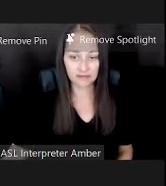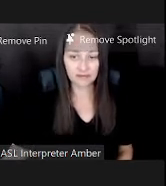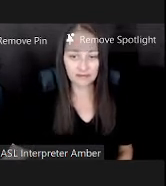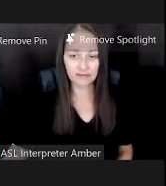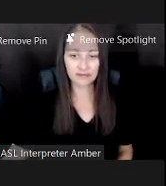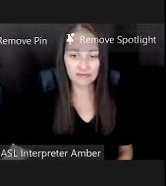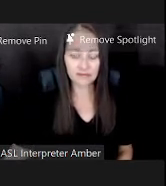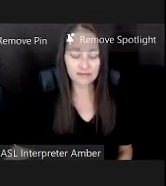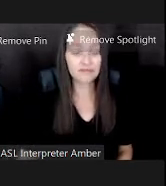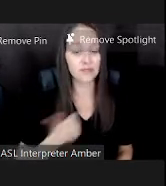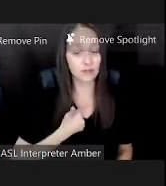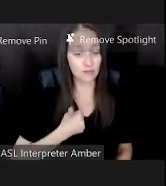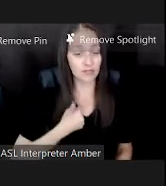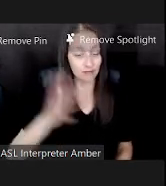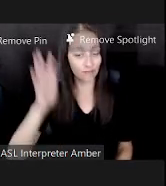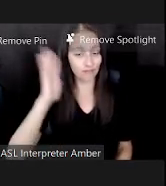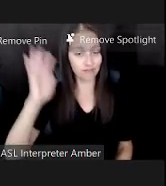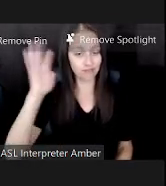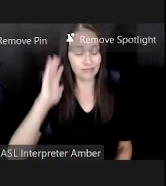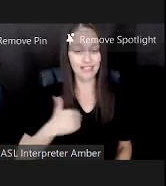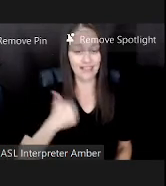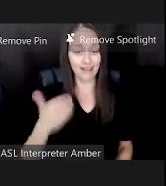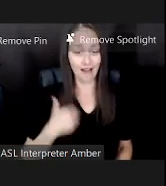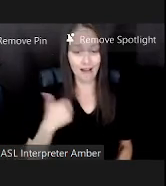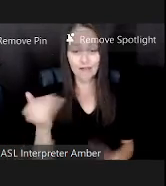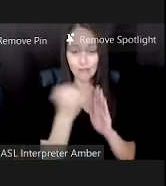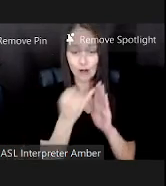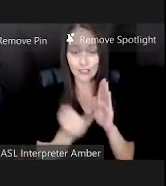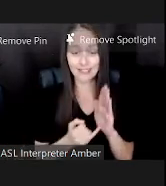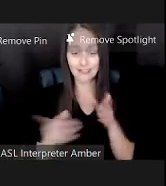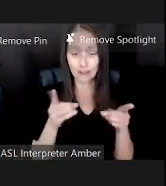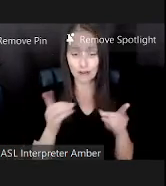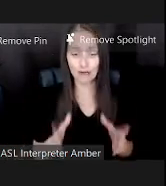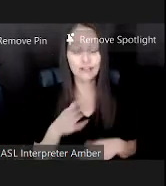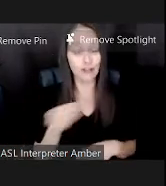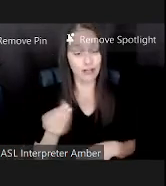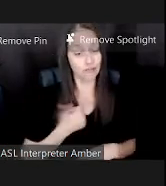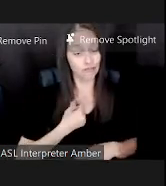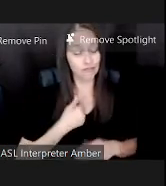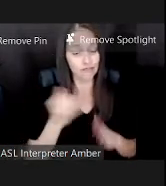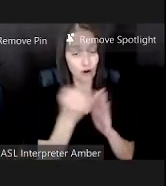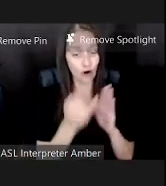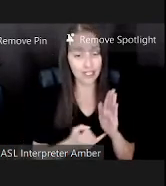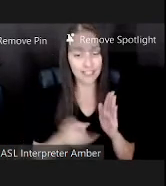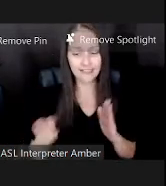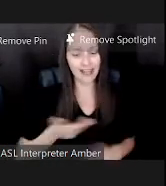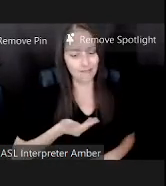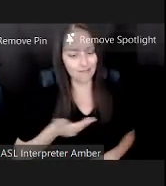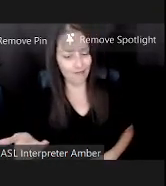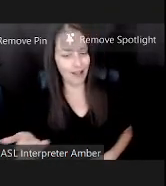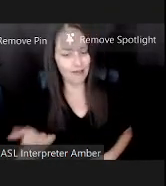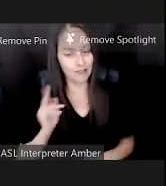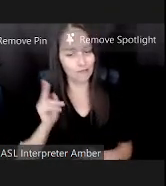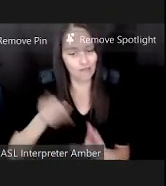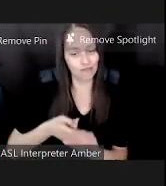director and practicing artists, really invited me into their world. Mm-hmm.